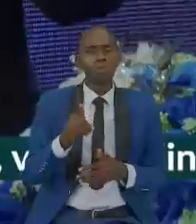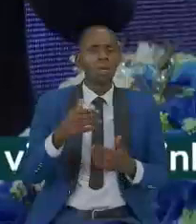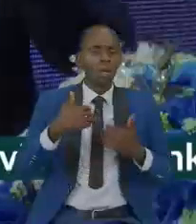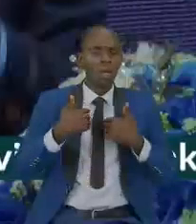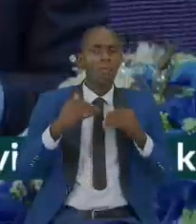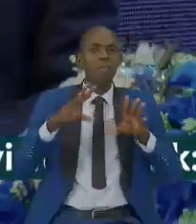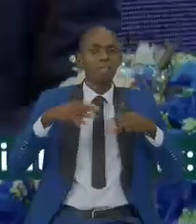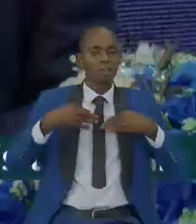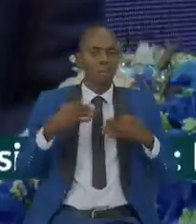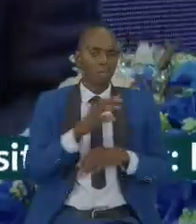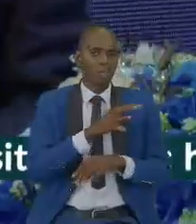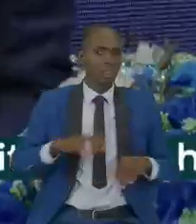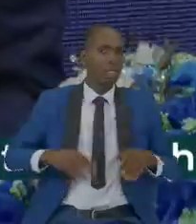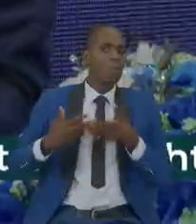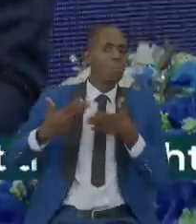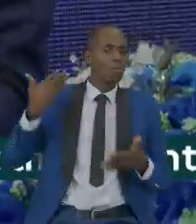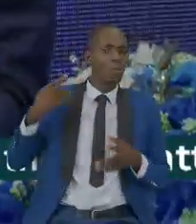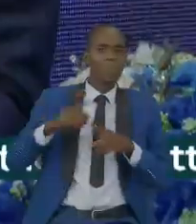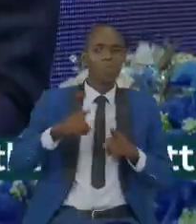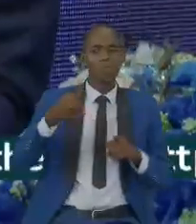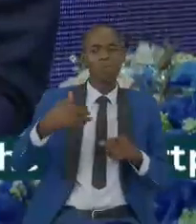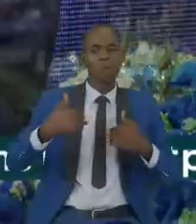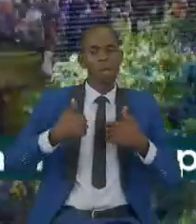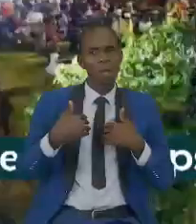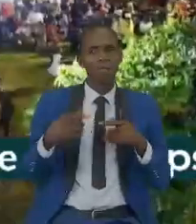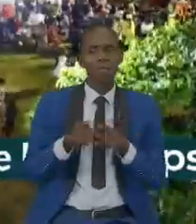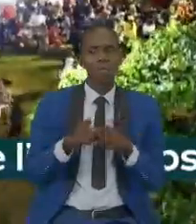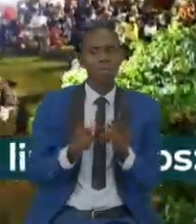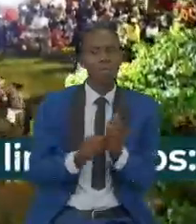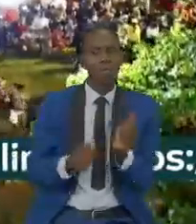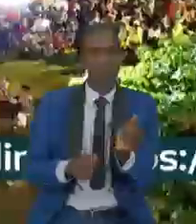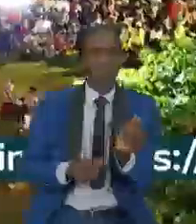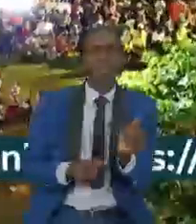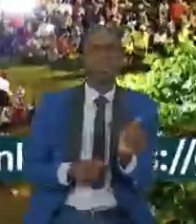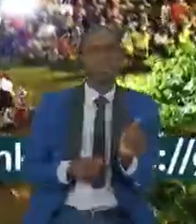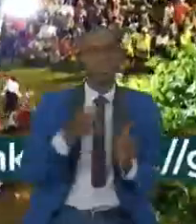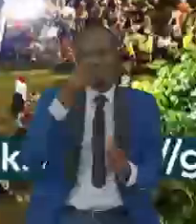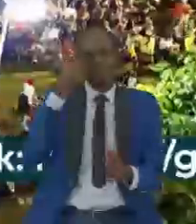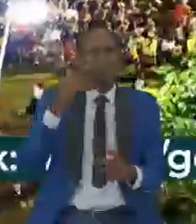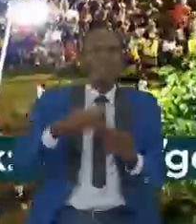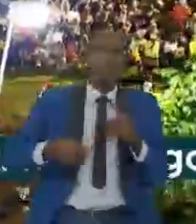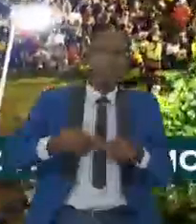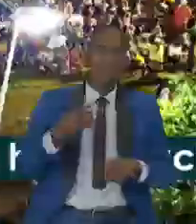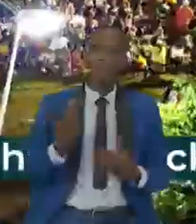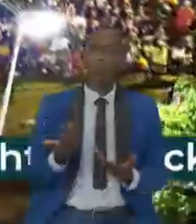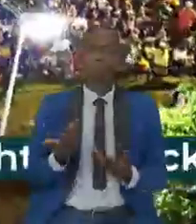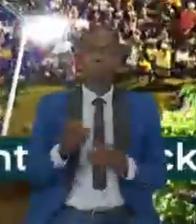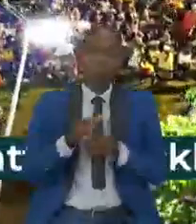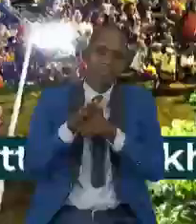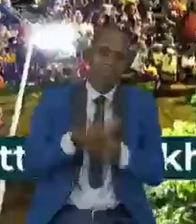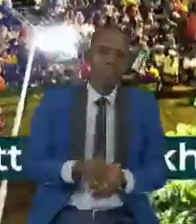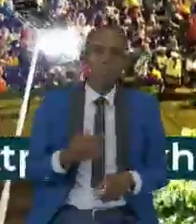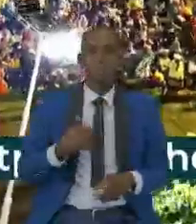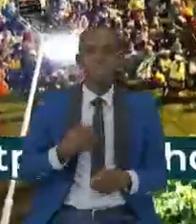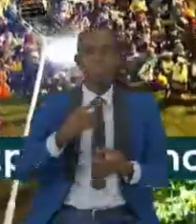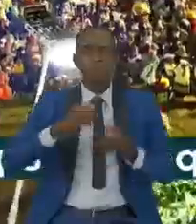the upstairs. There are a lot of people there. Please, if they have not attended to you, do well to raise up your hand as